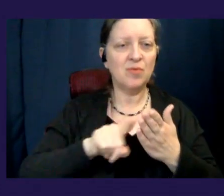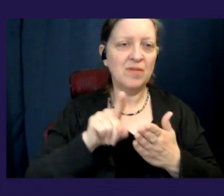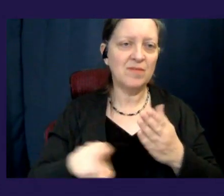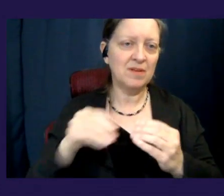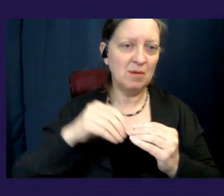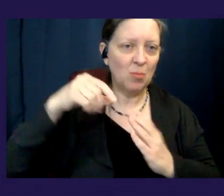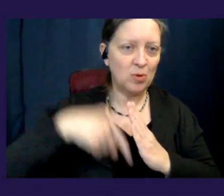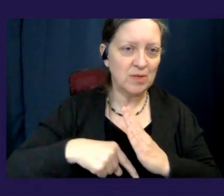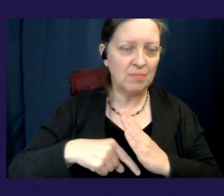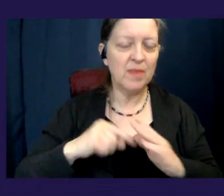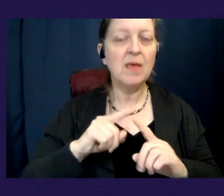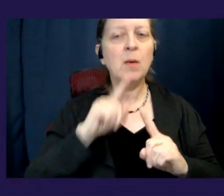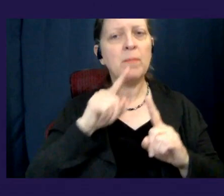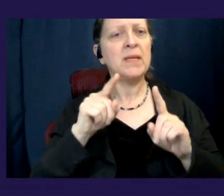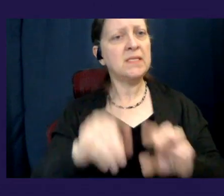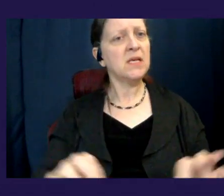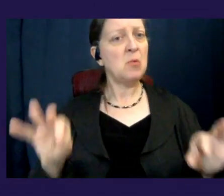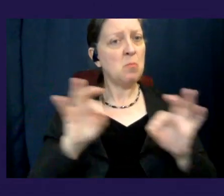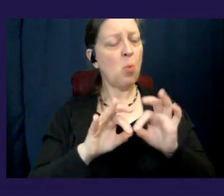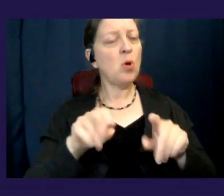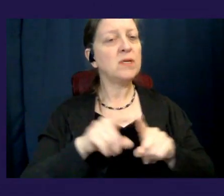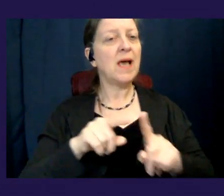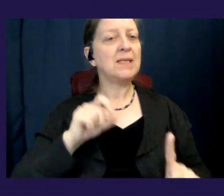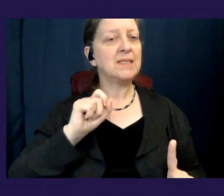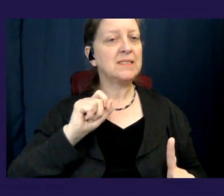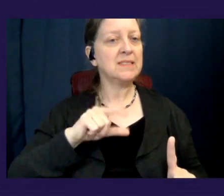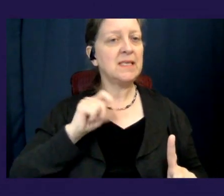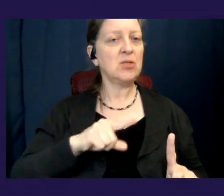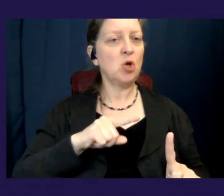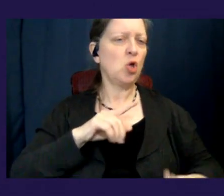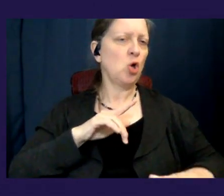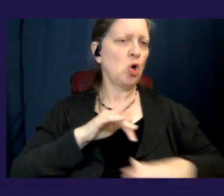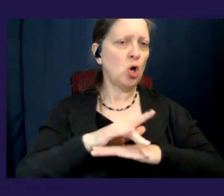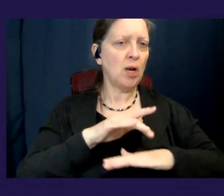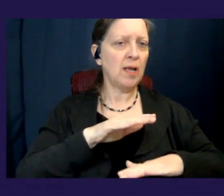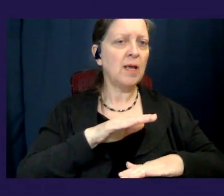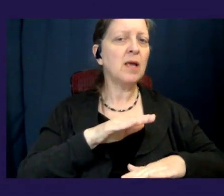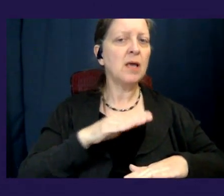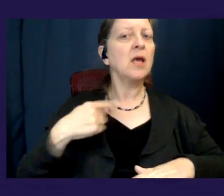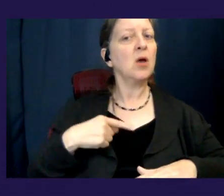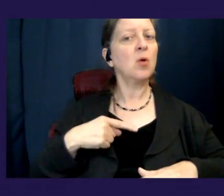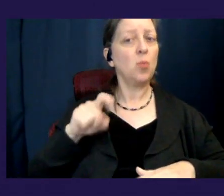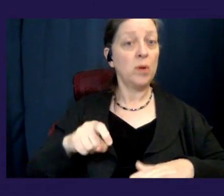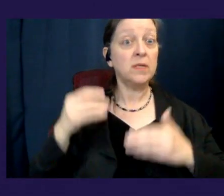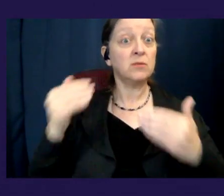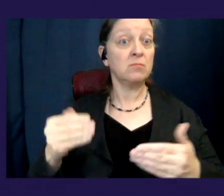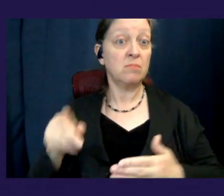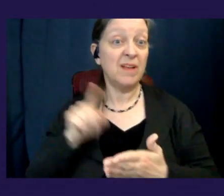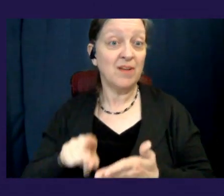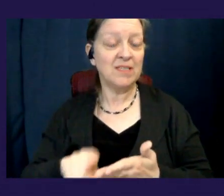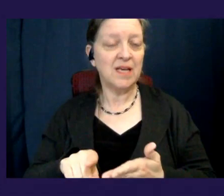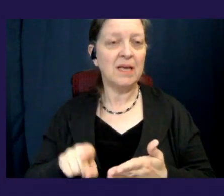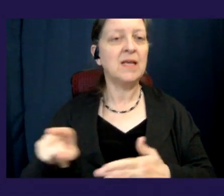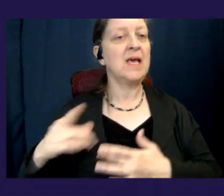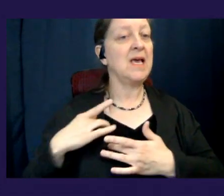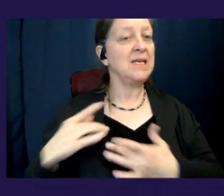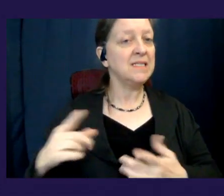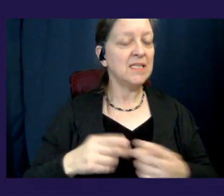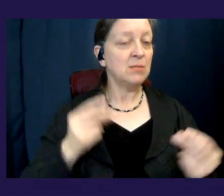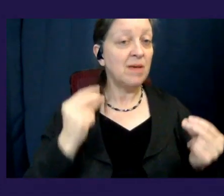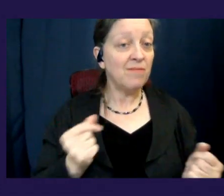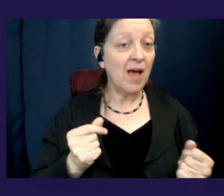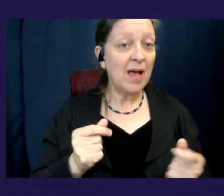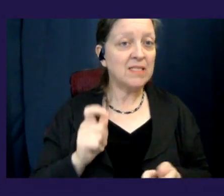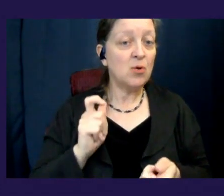a signal that perhaps needs to be investigated. Because of that, it tends to be very fast. It's rapid. There's constant updates,